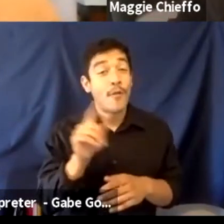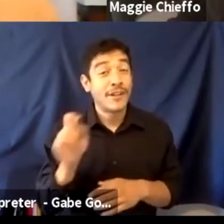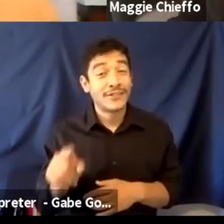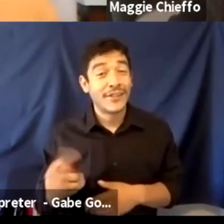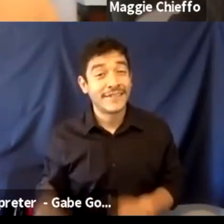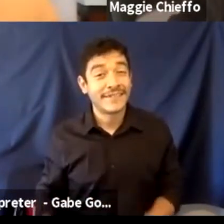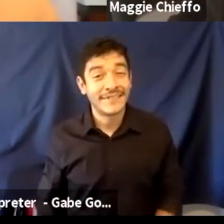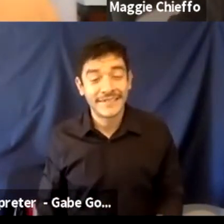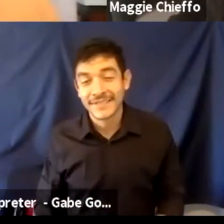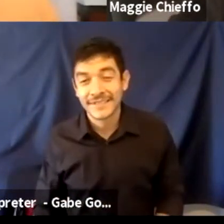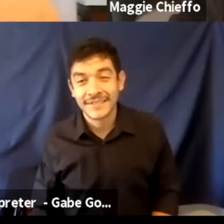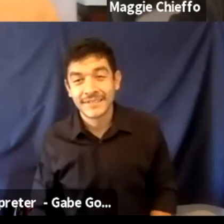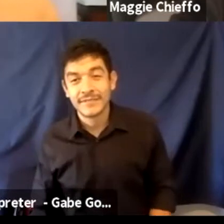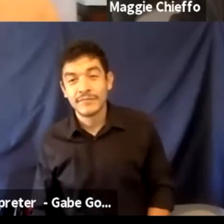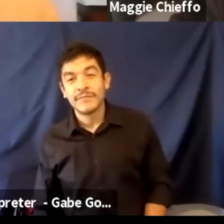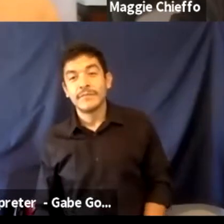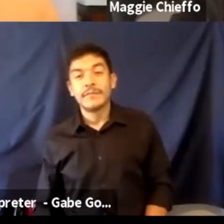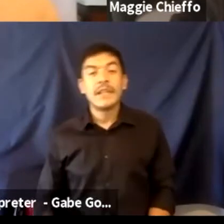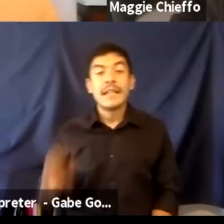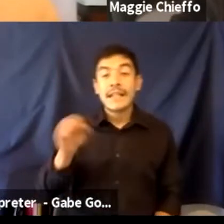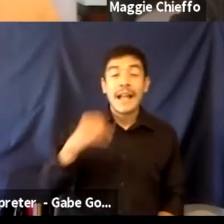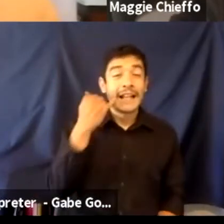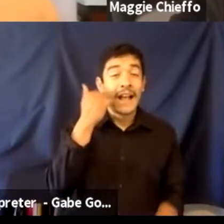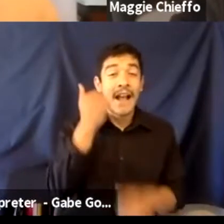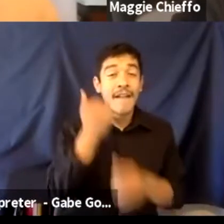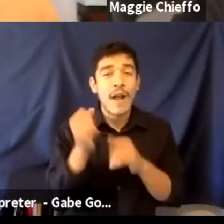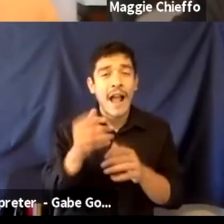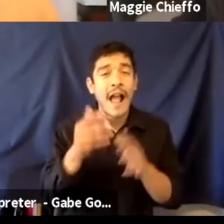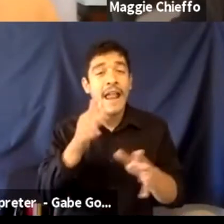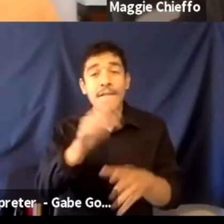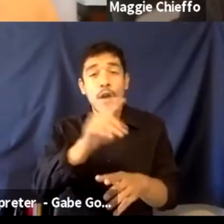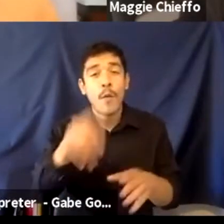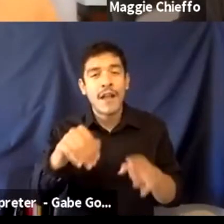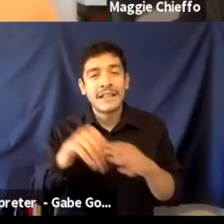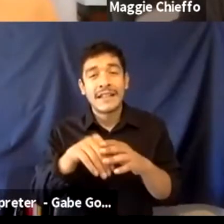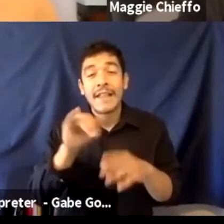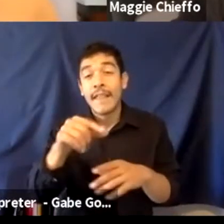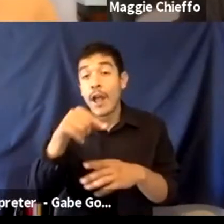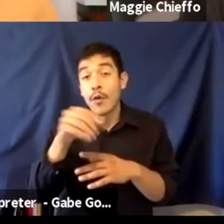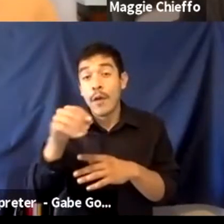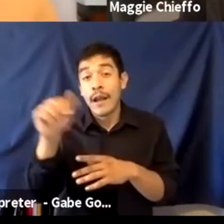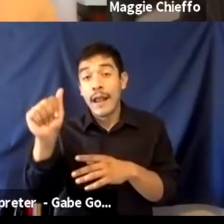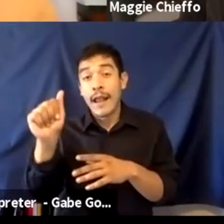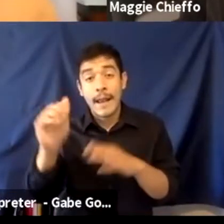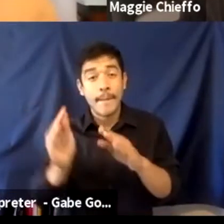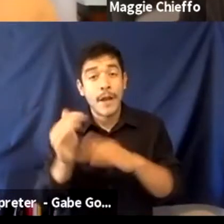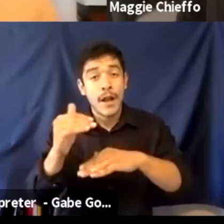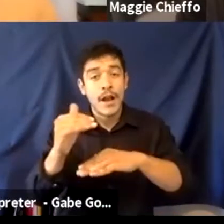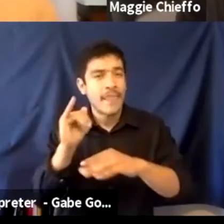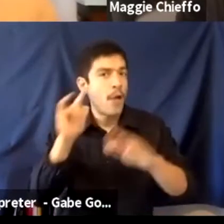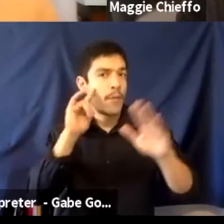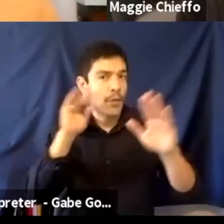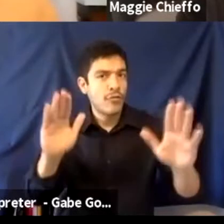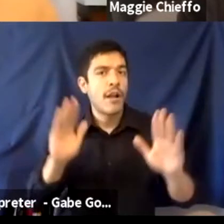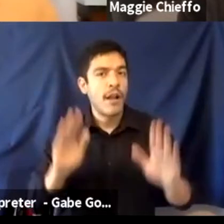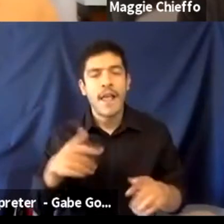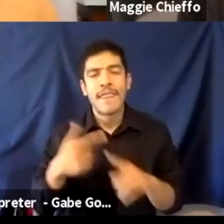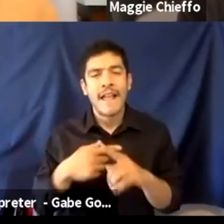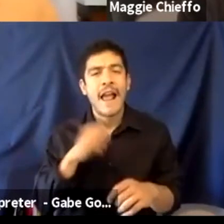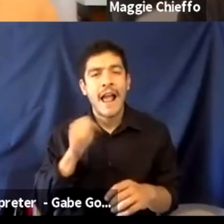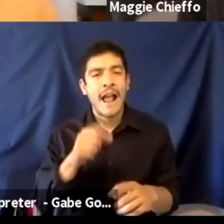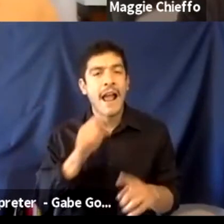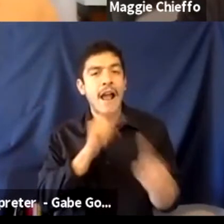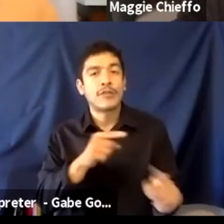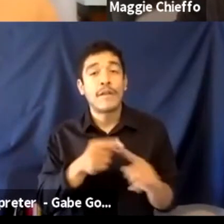questions. Yeah, if everybody can leave their questions in the Q&A, that would be great, and I can answer them